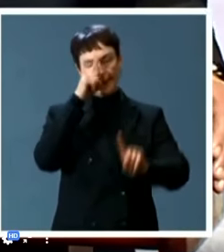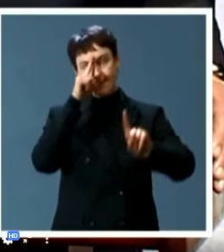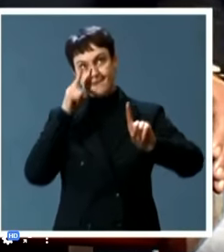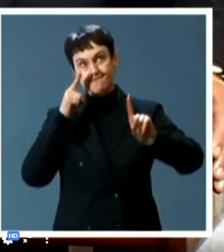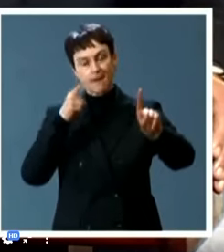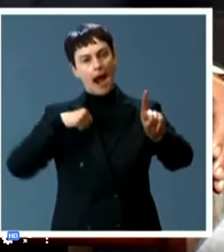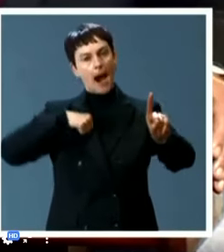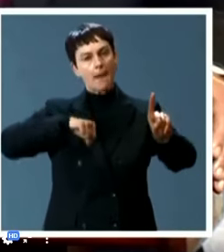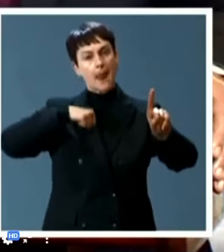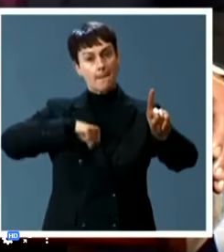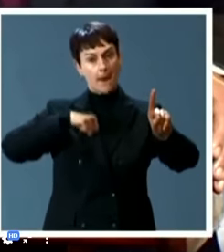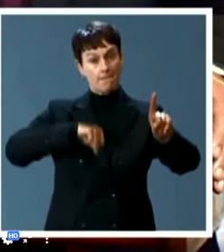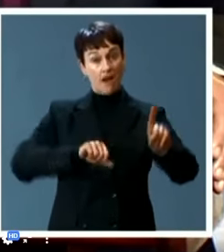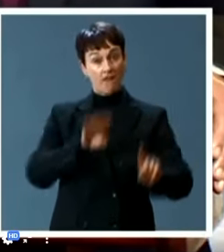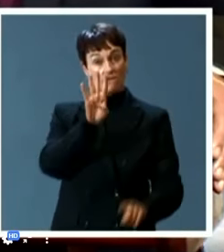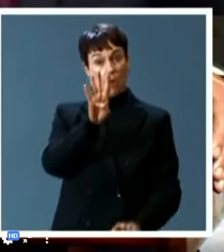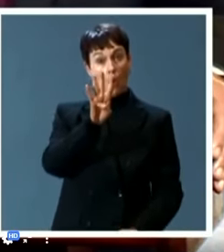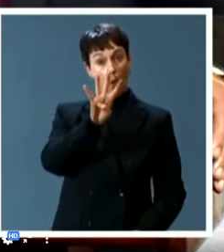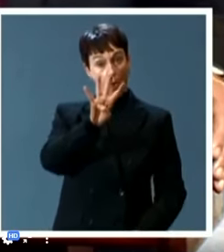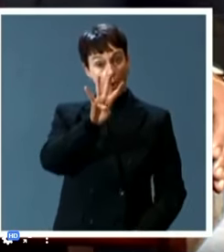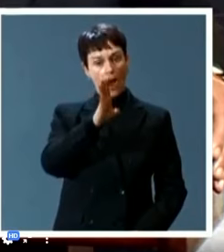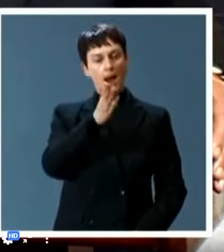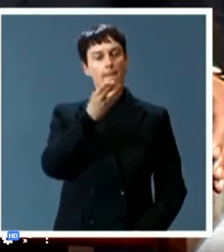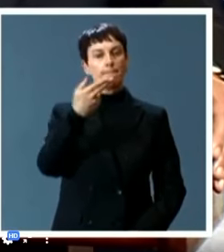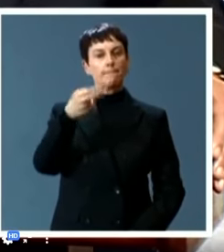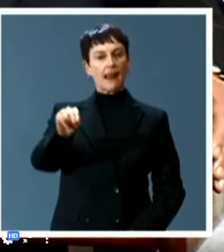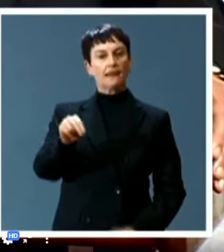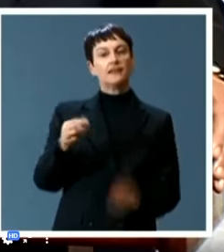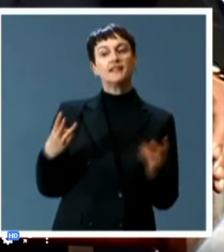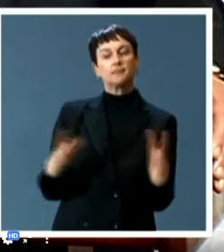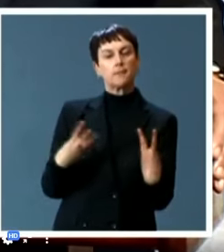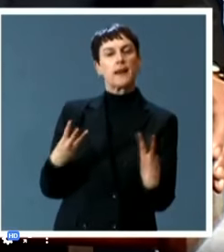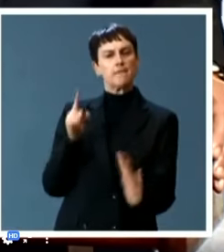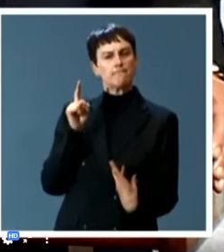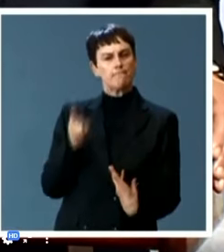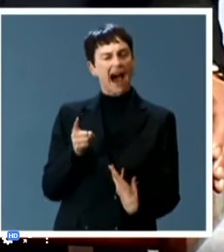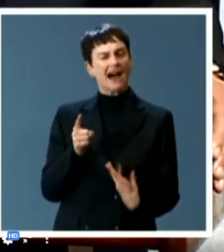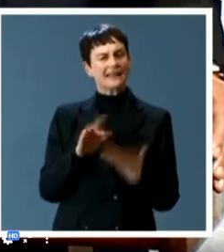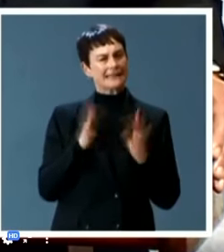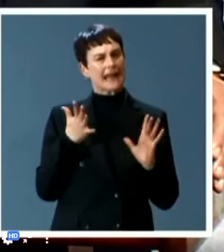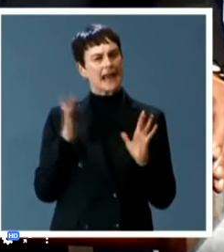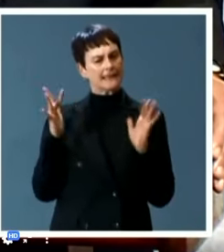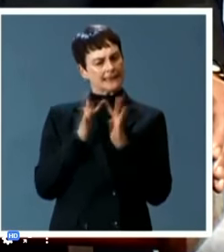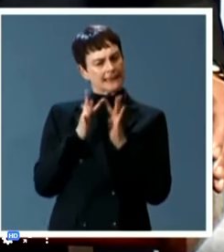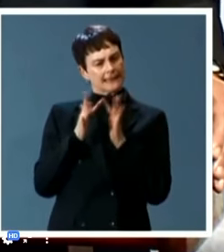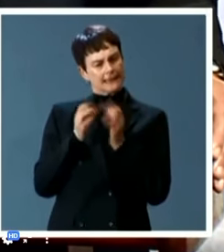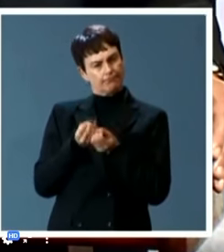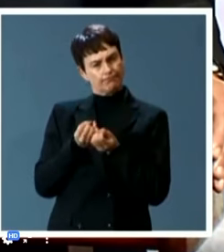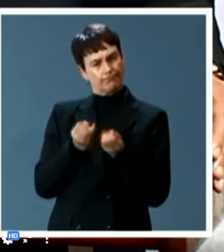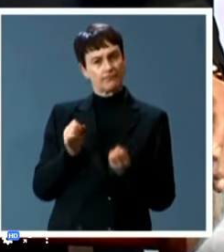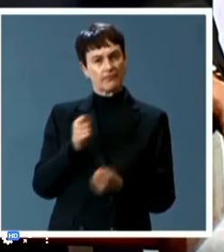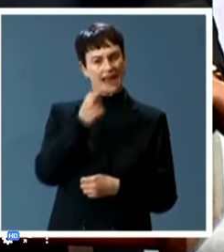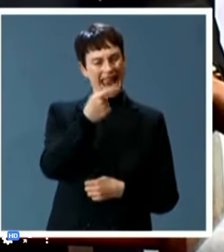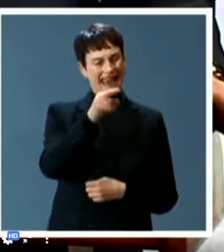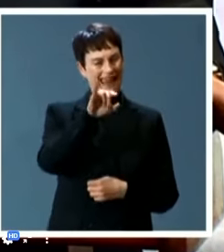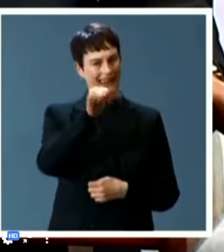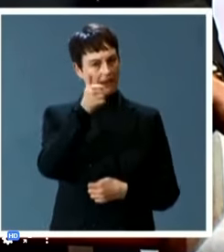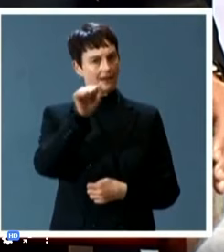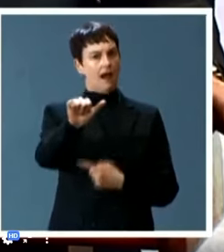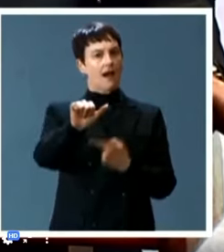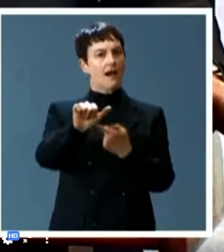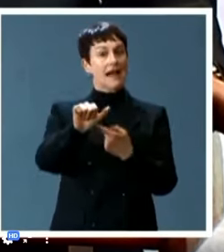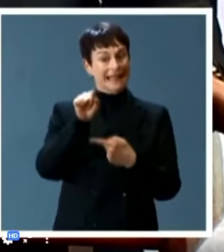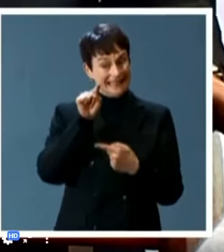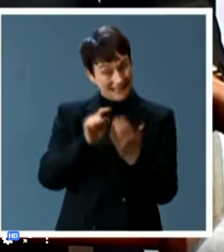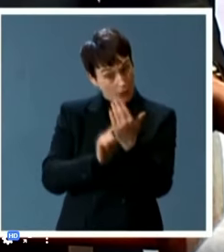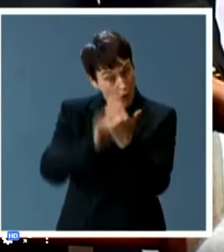connecting the remaining 4 billion people to the internet by 2030. The United Nations has also launched GIGA, an ambitious project to